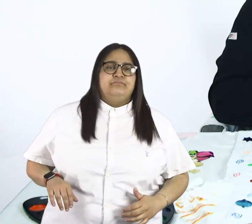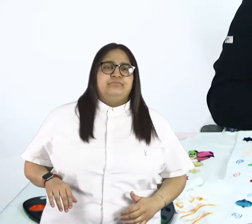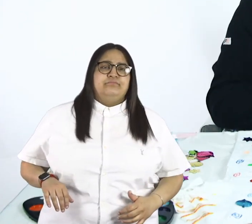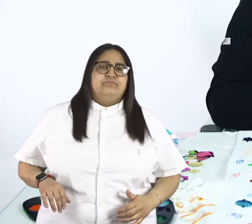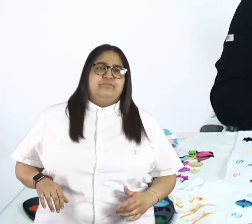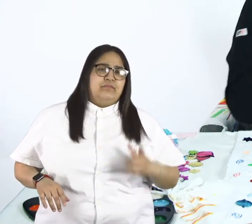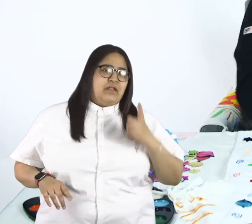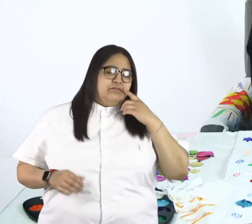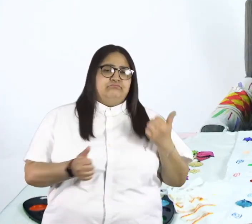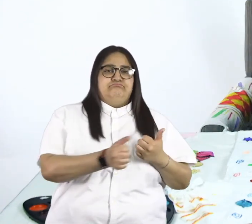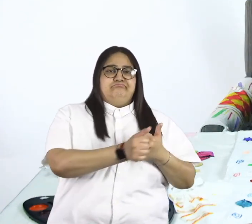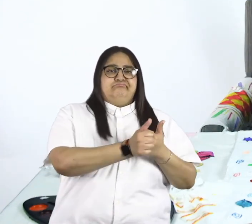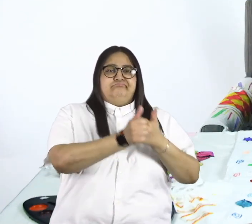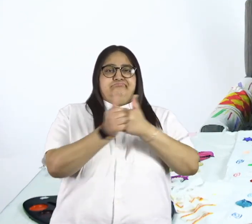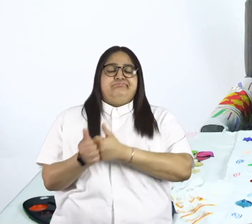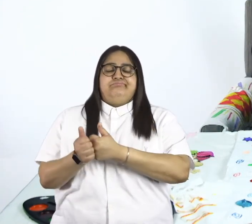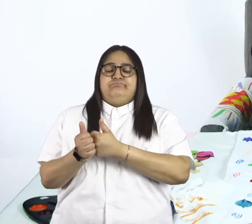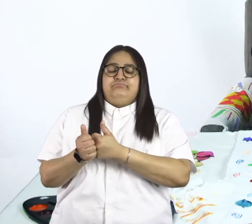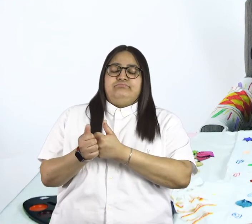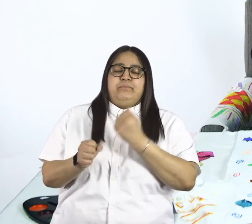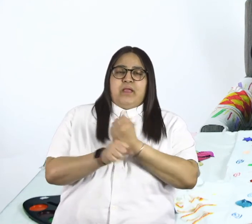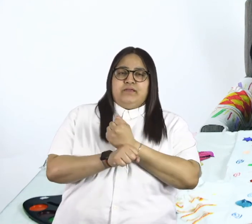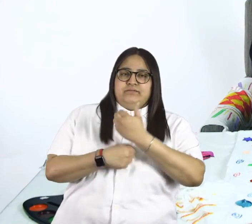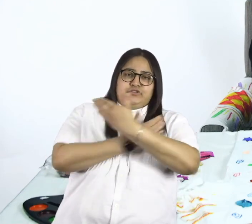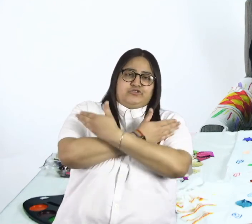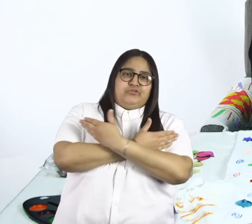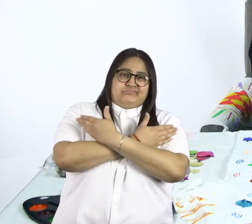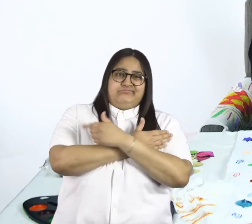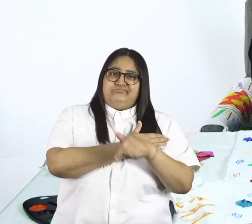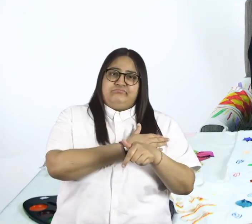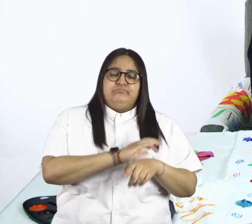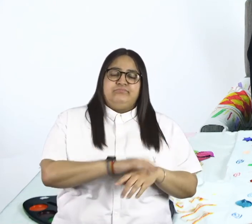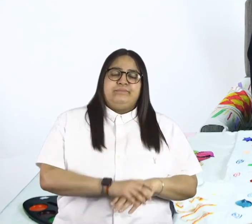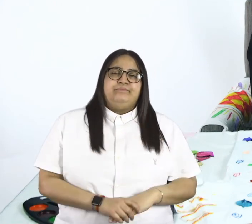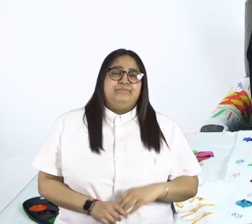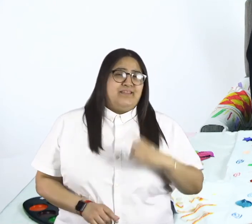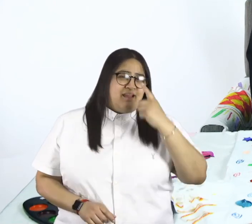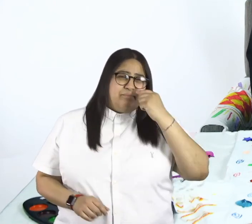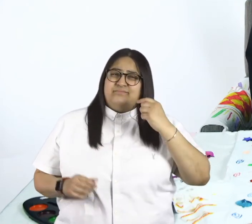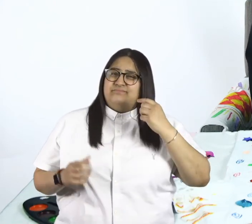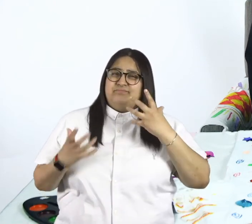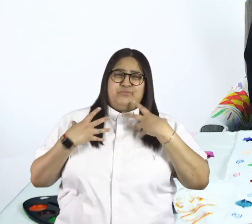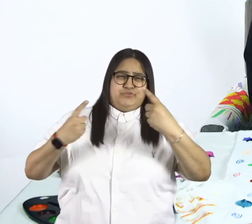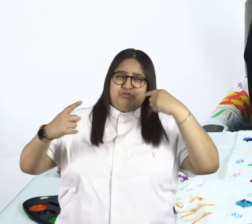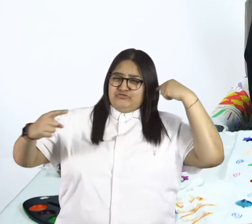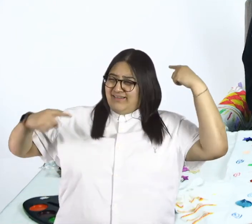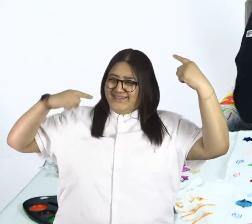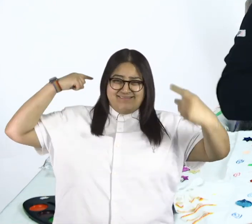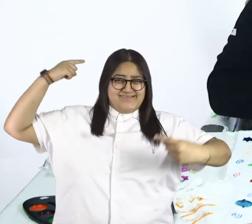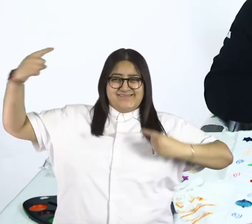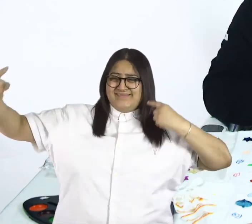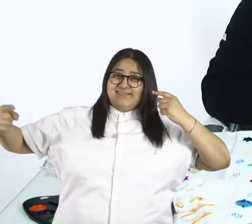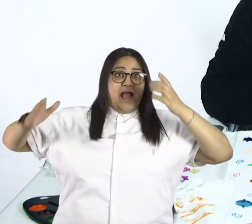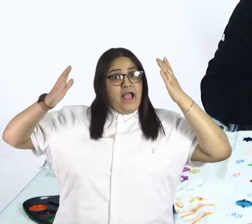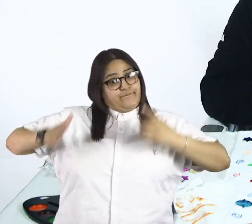to assist you in creating your t-shirt. So you can be as creative as you want. You don't have to do this on your